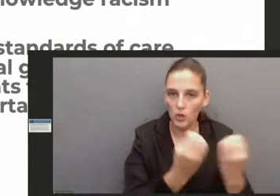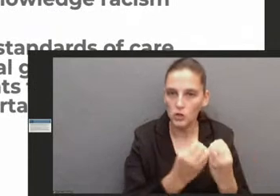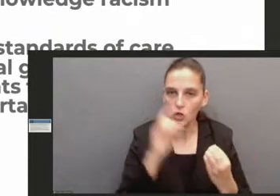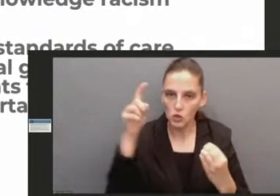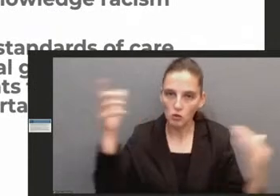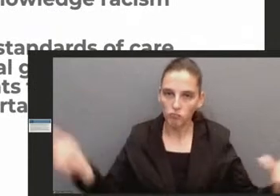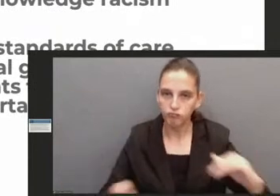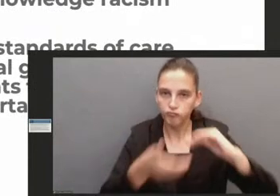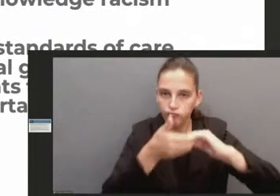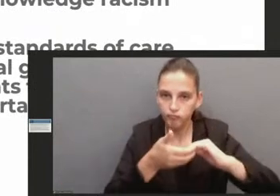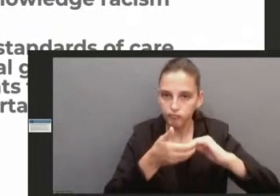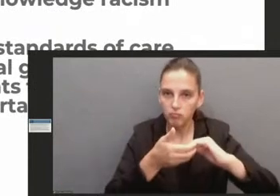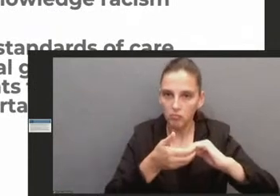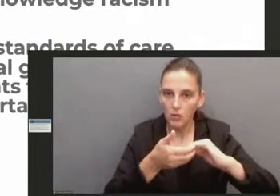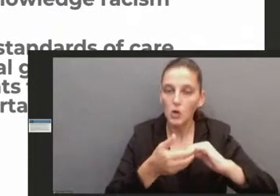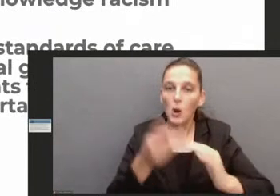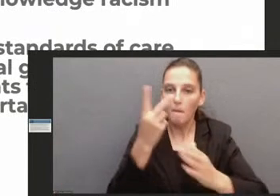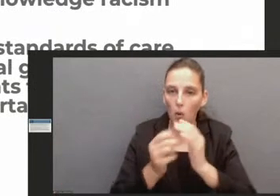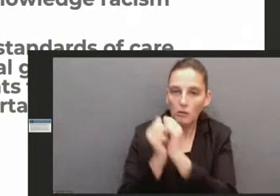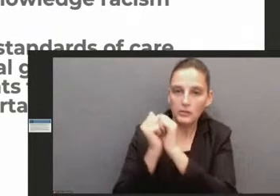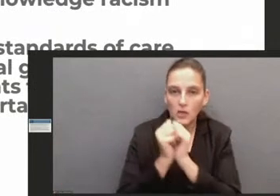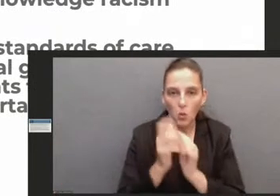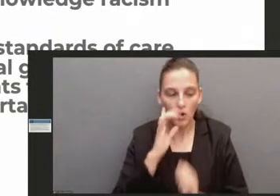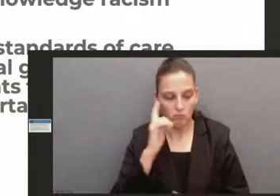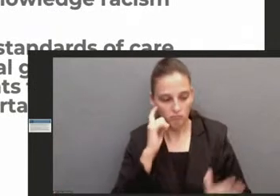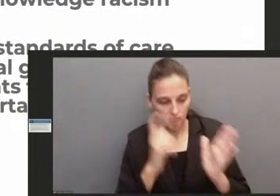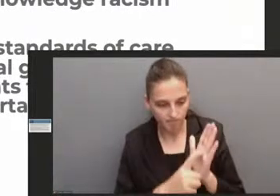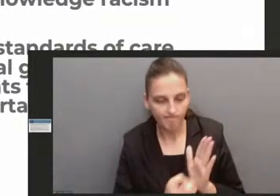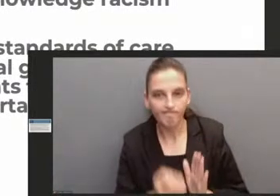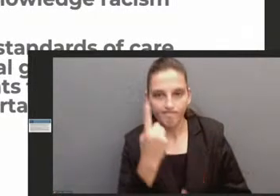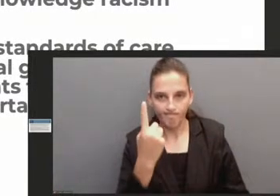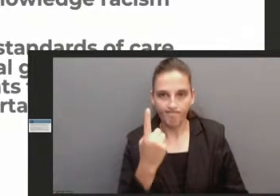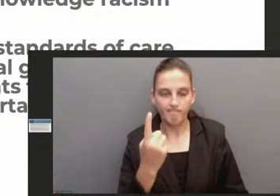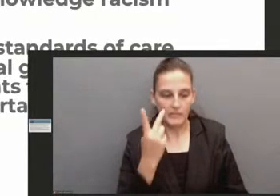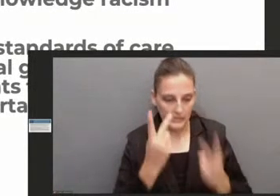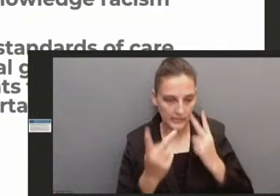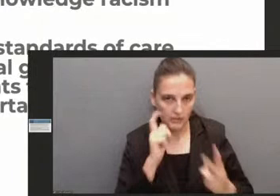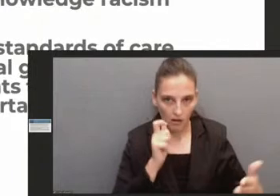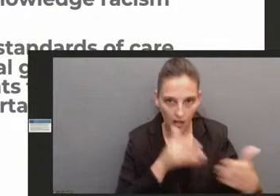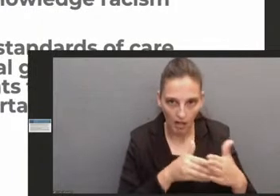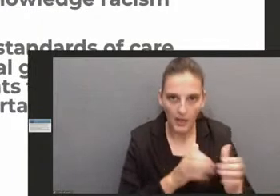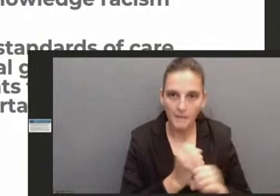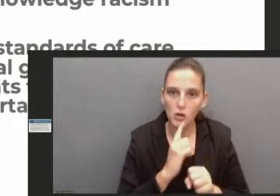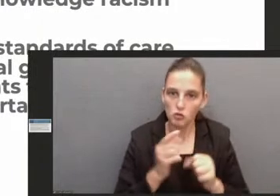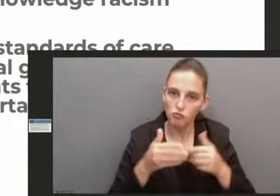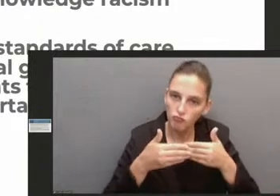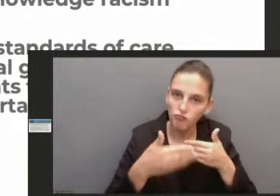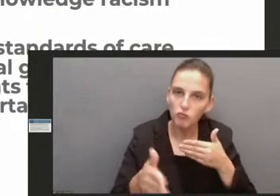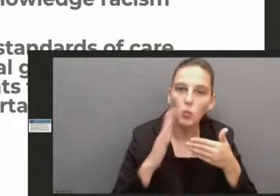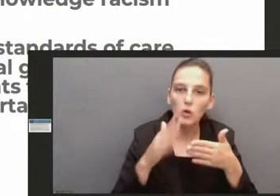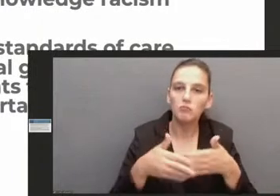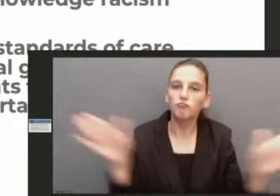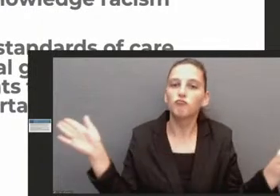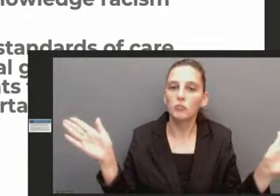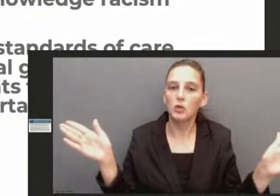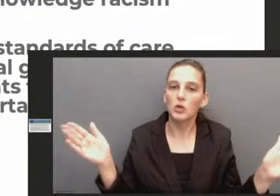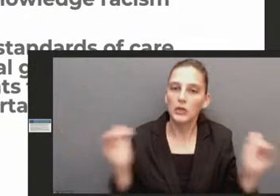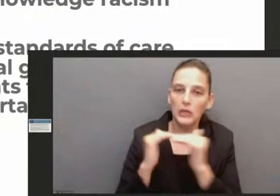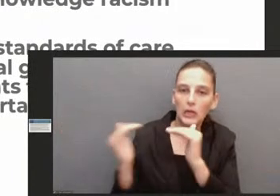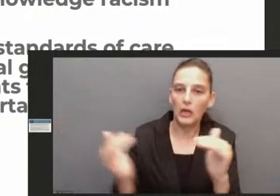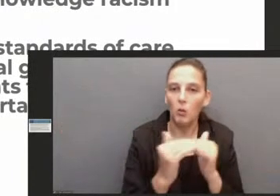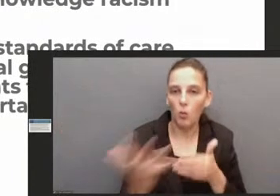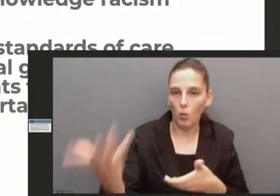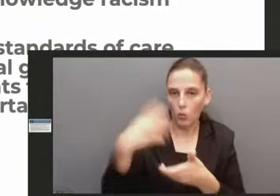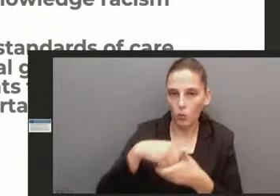strengthened collective effort to acknowledge racism and ensure we're moving forward in an inclusive and equitable manner. Third,